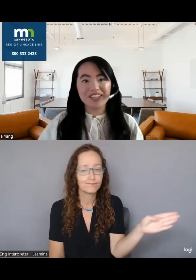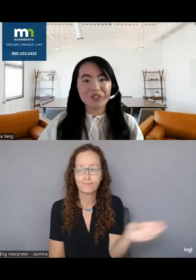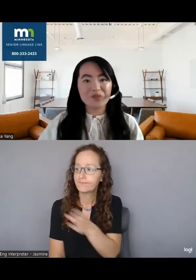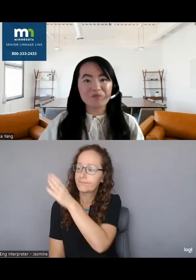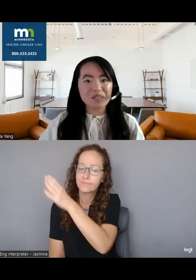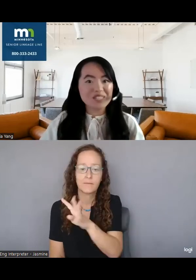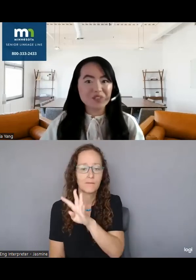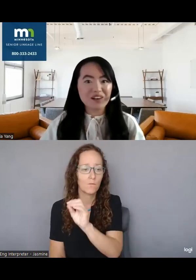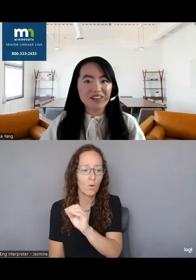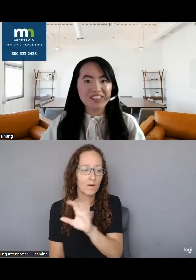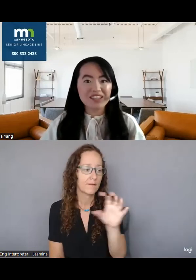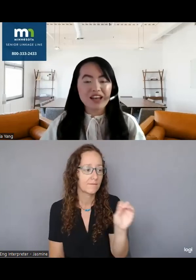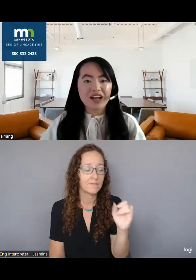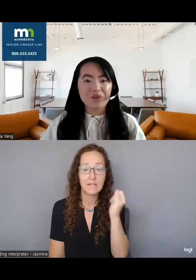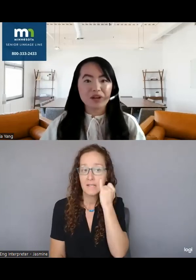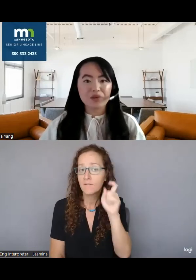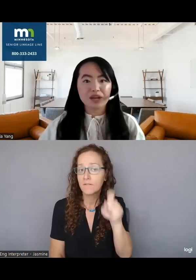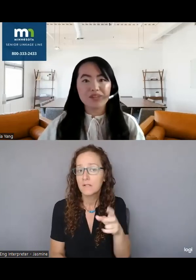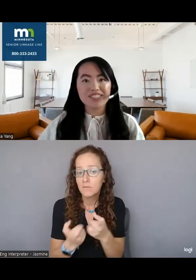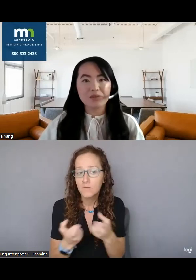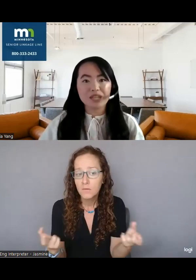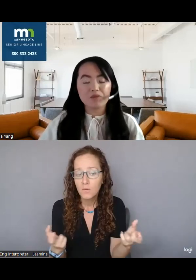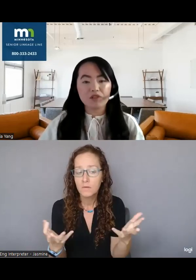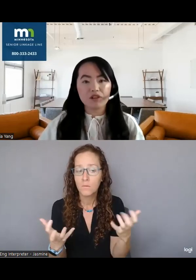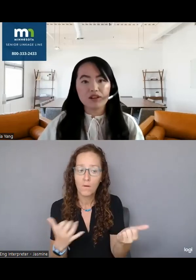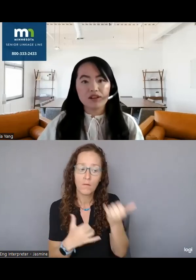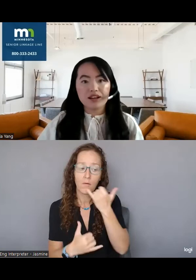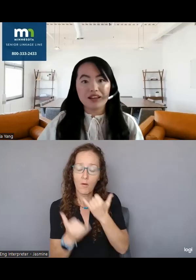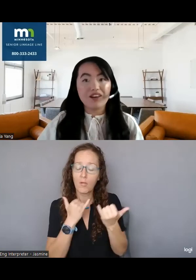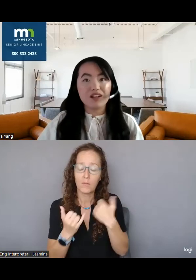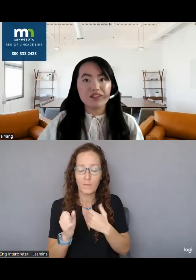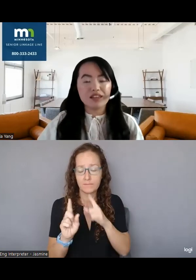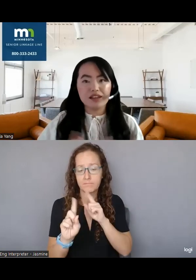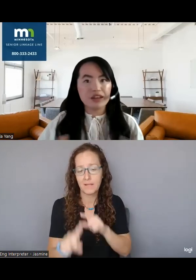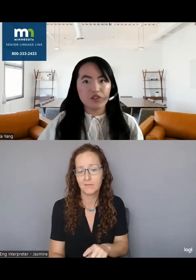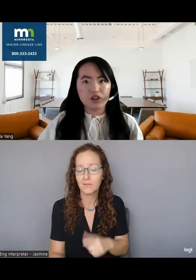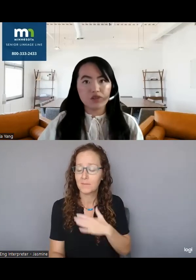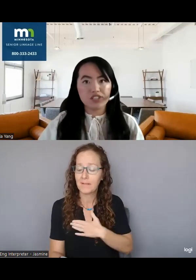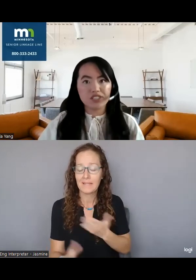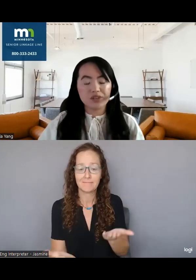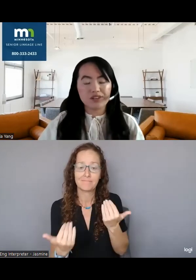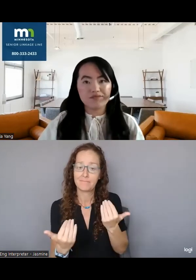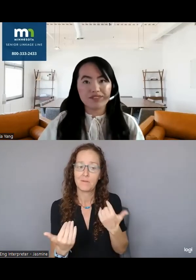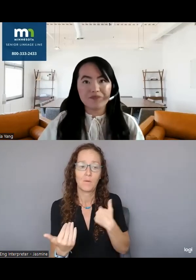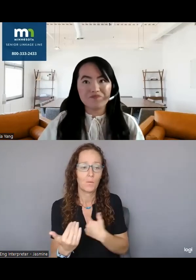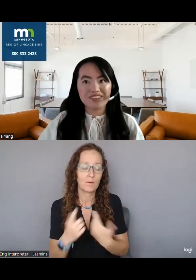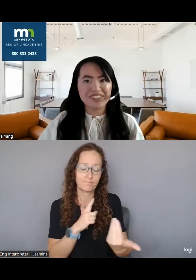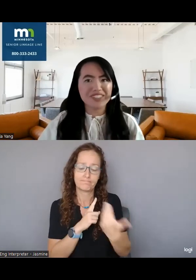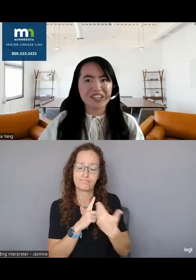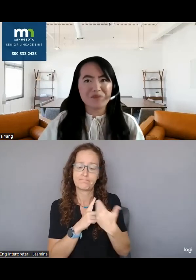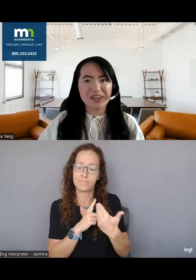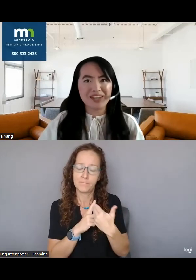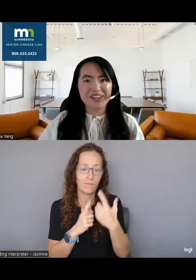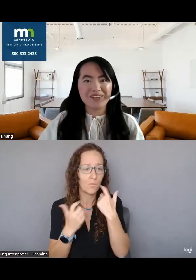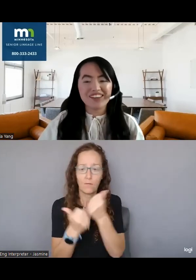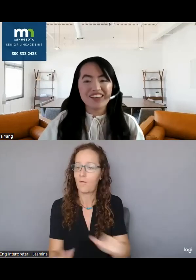they need. And so please do call us. We are a great one-stop shop for all and any of your questions or assistance